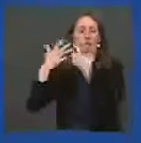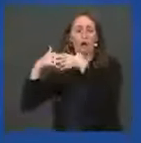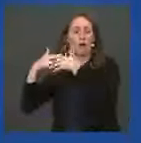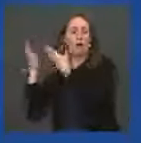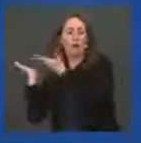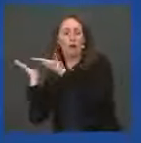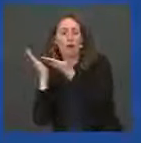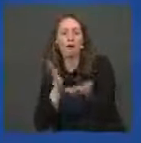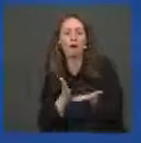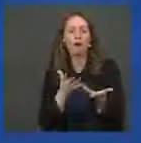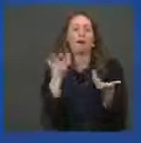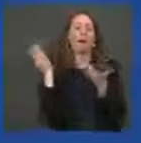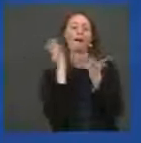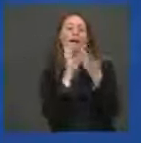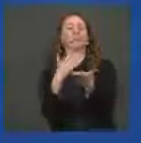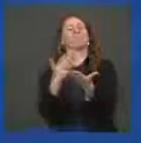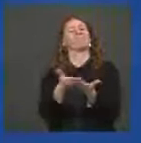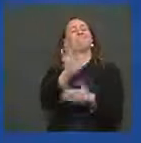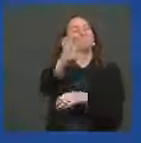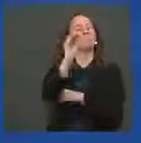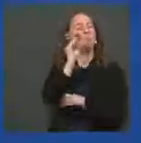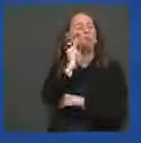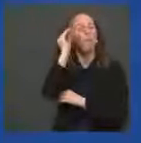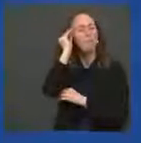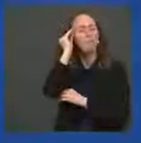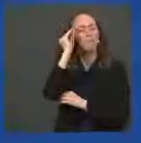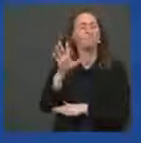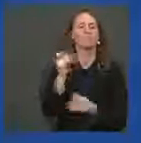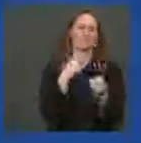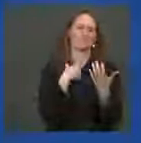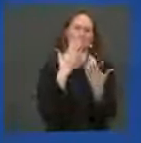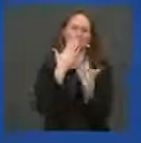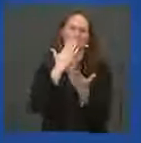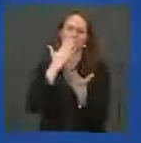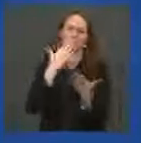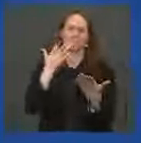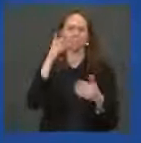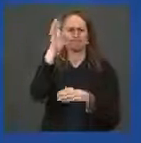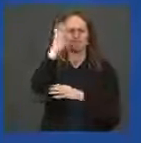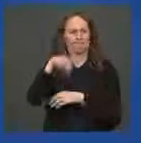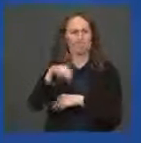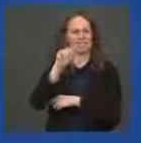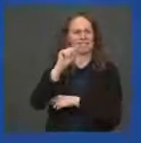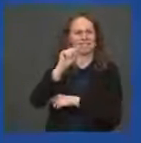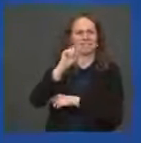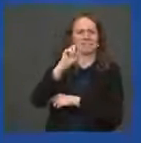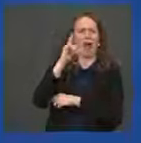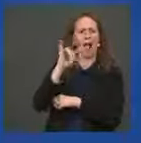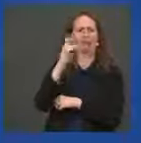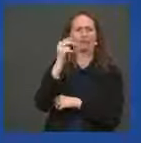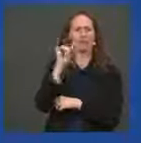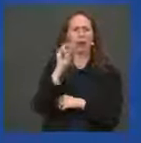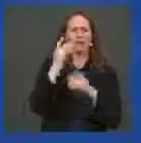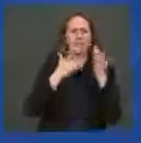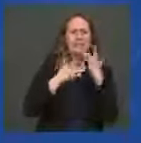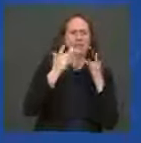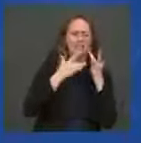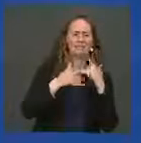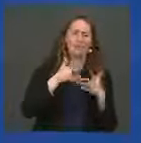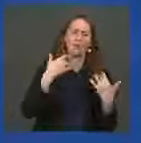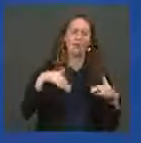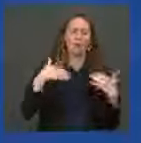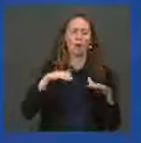door. I want to thank my Supply Chain Disruption Task Force, which we set up in June, led by